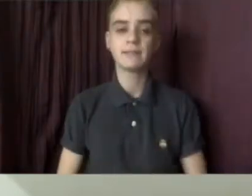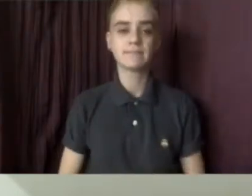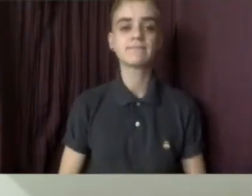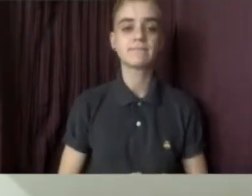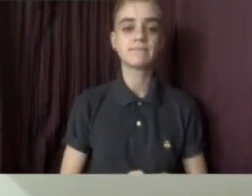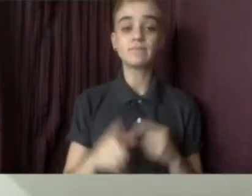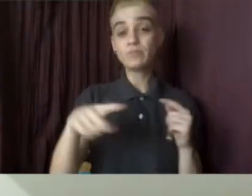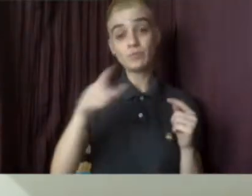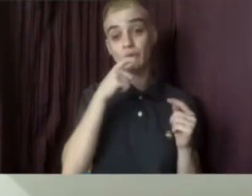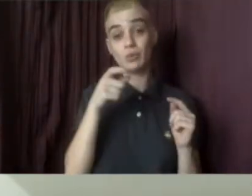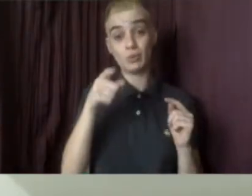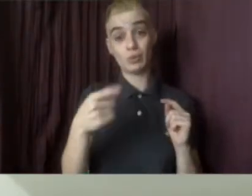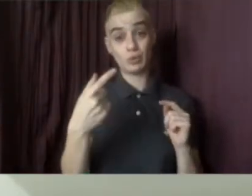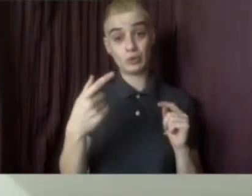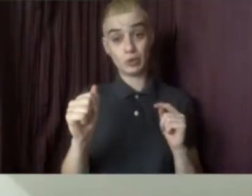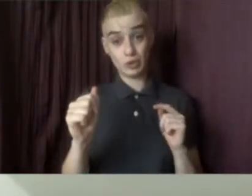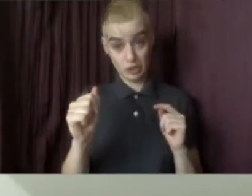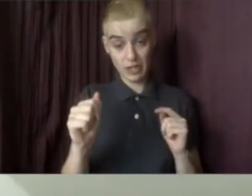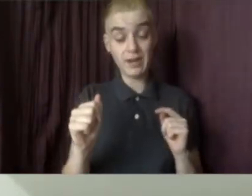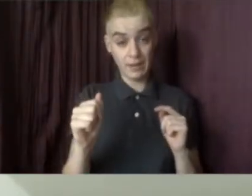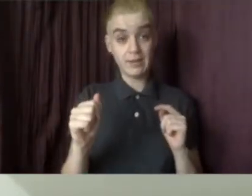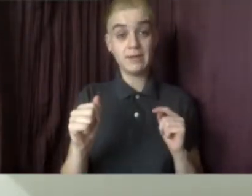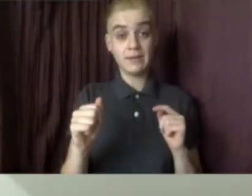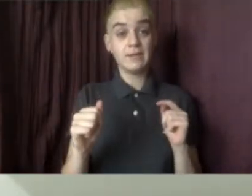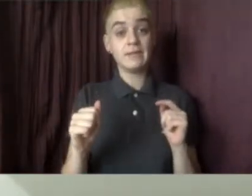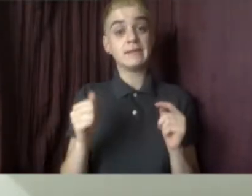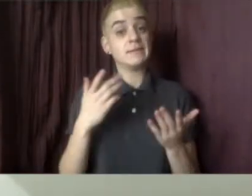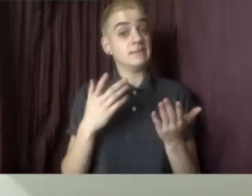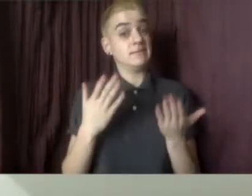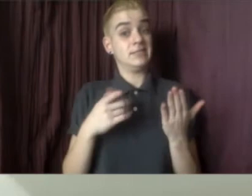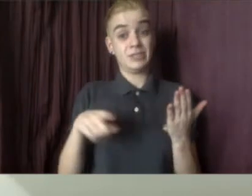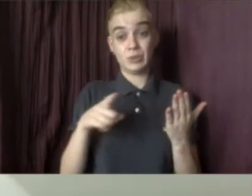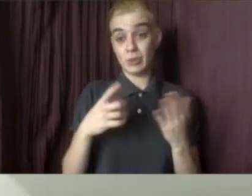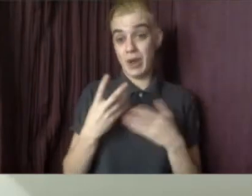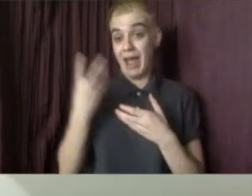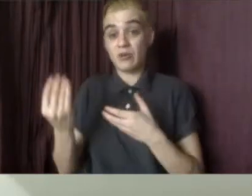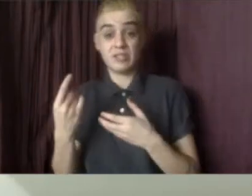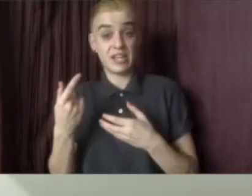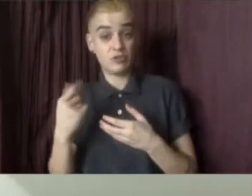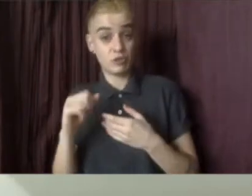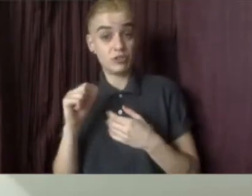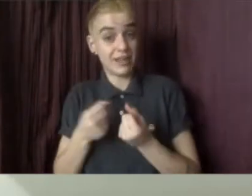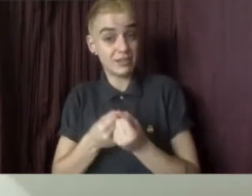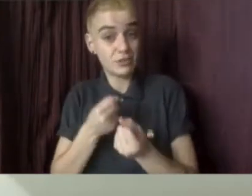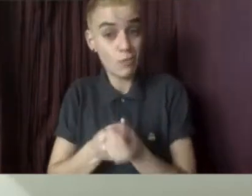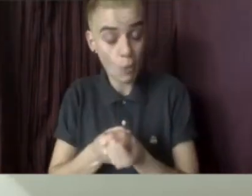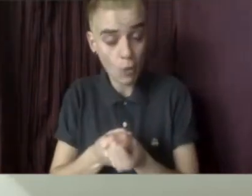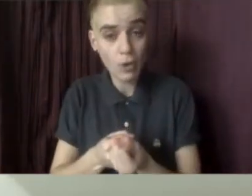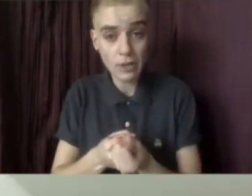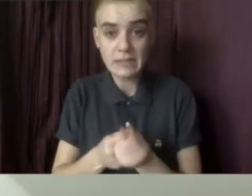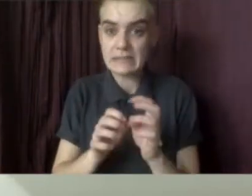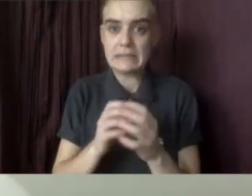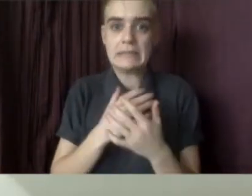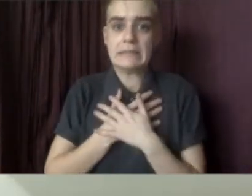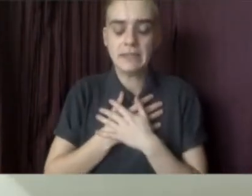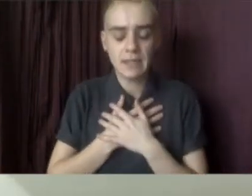engage. So with that, I want to turn to a couple of questions, moderate a few questions from our audience.